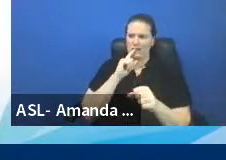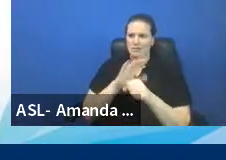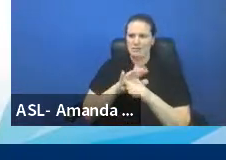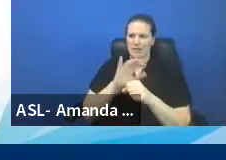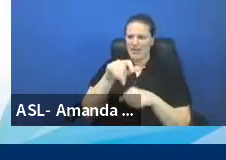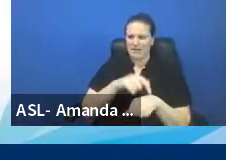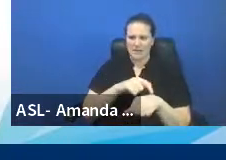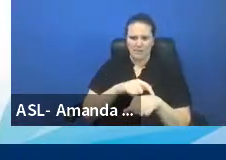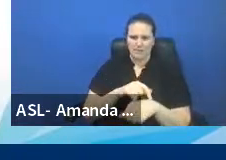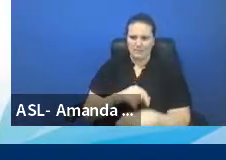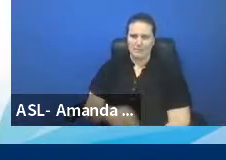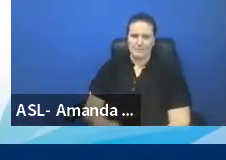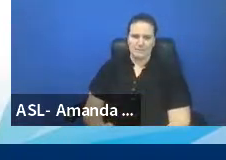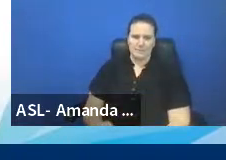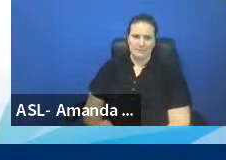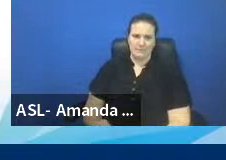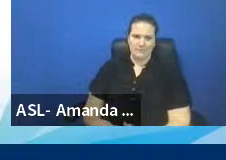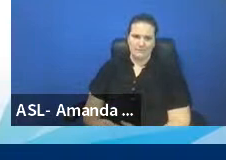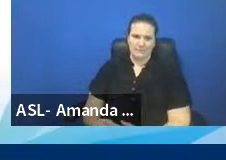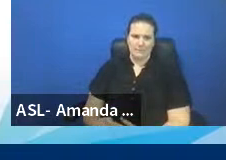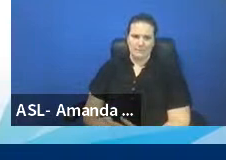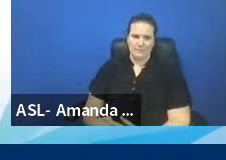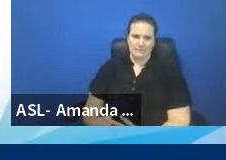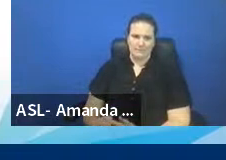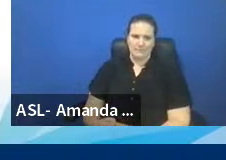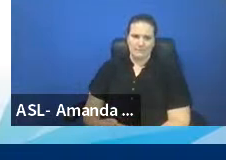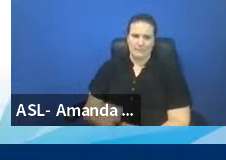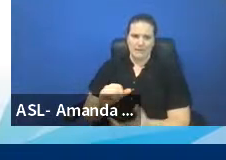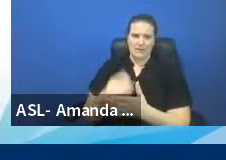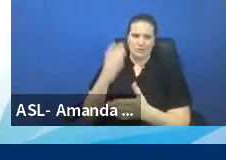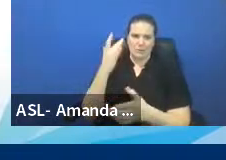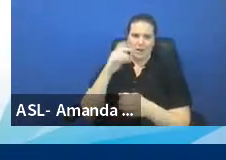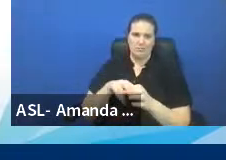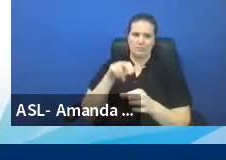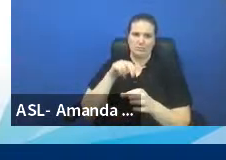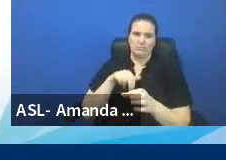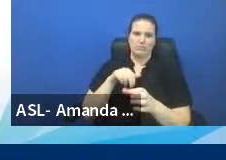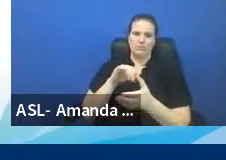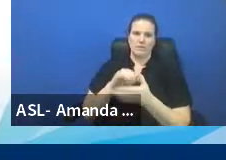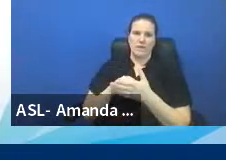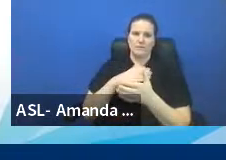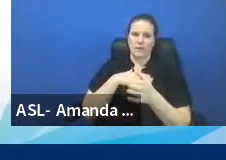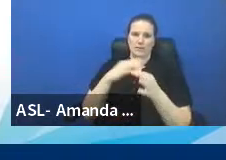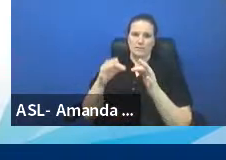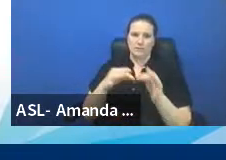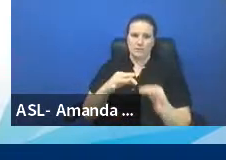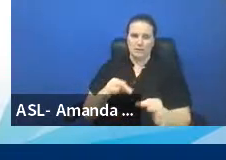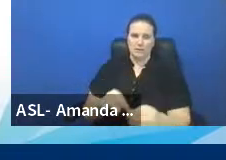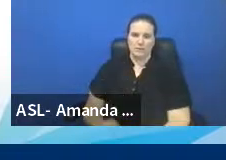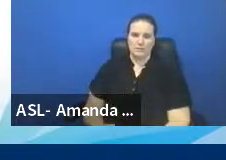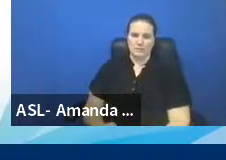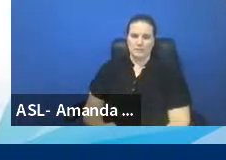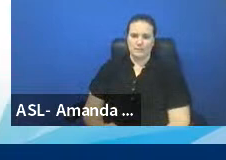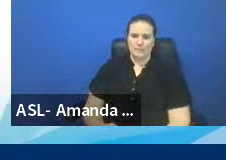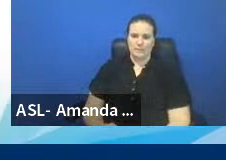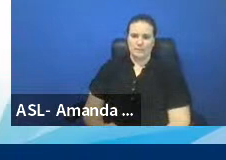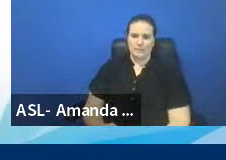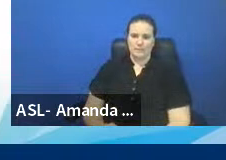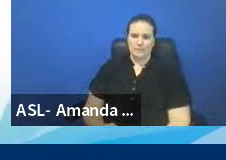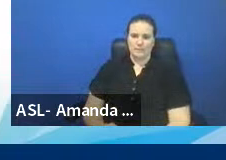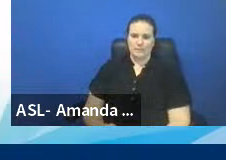hours. So that's why I removed my candidacy. That just was my explanation.